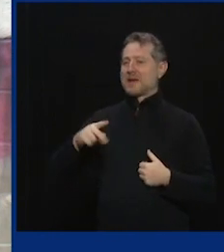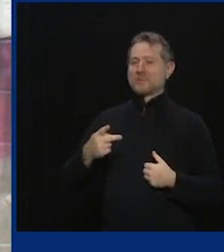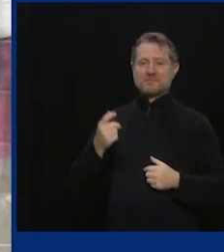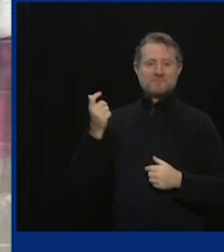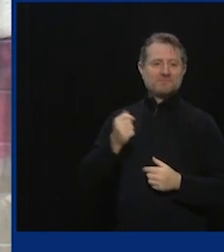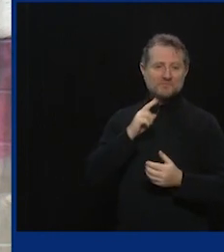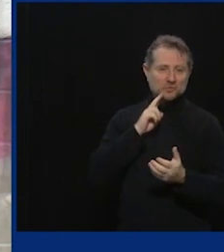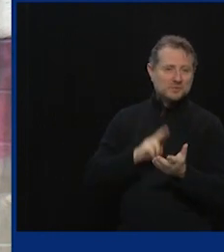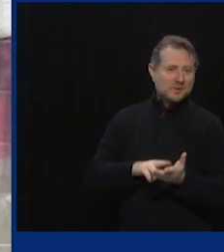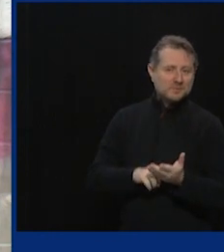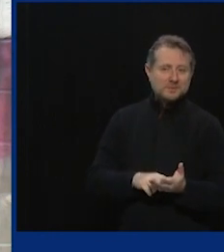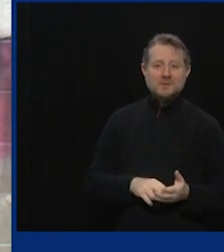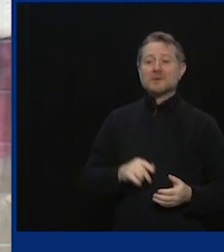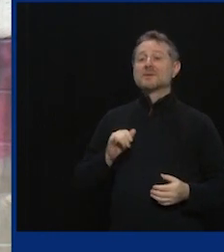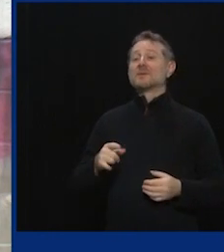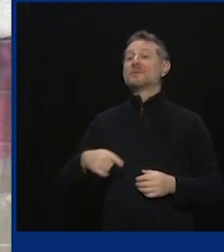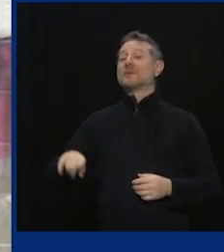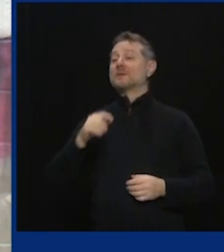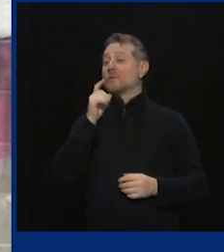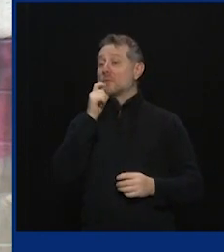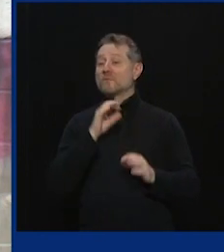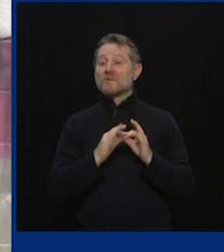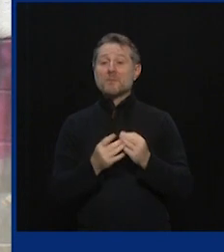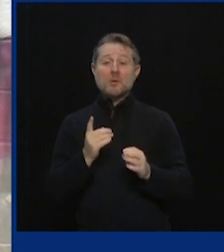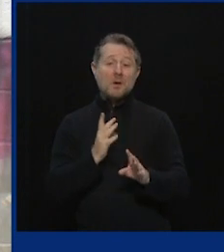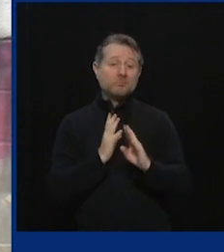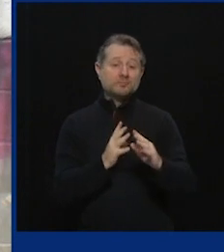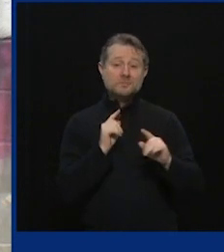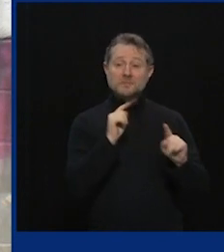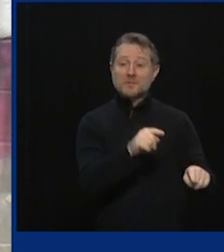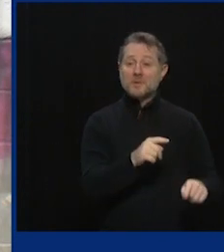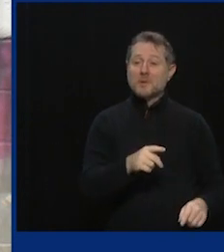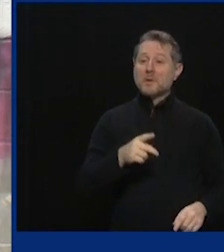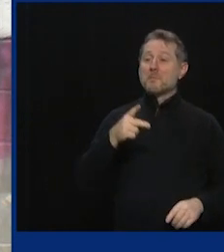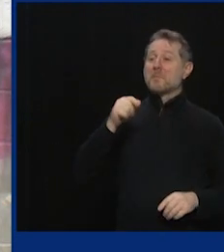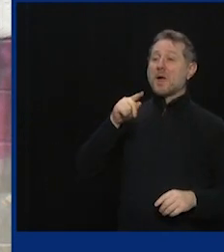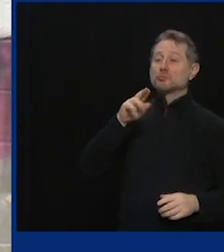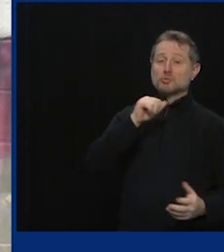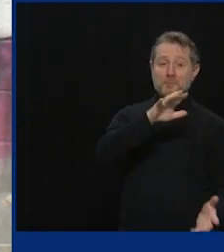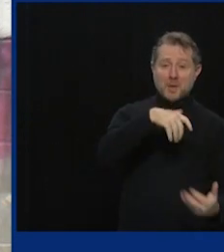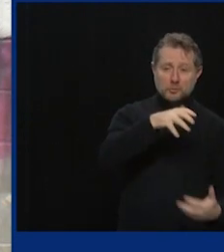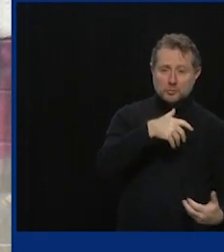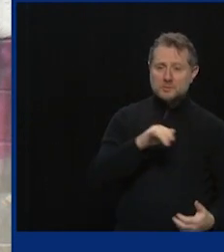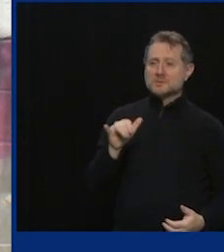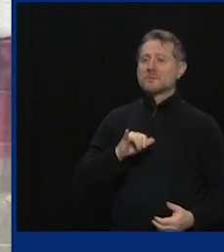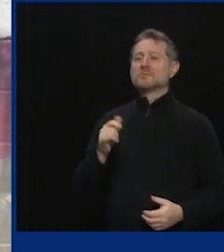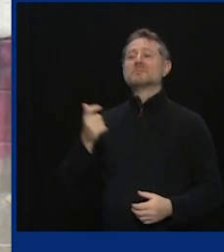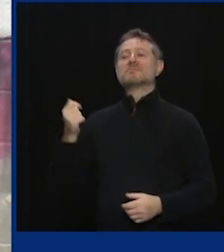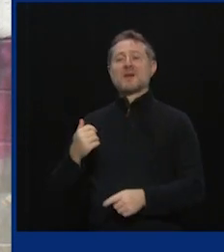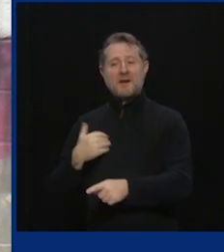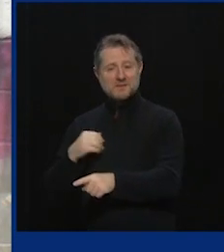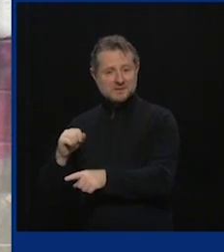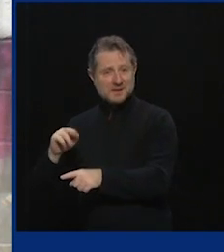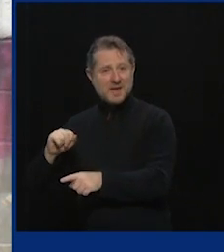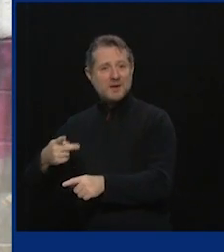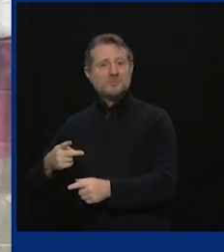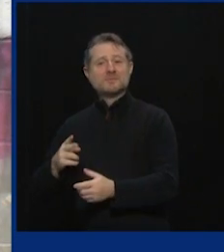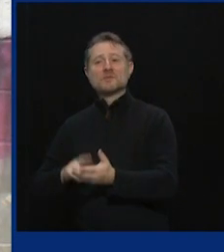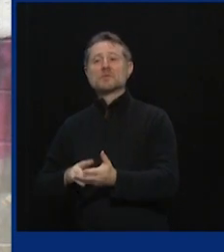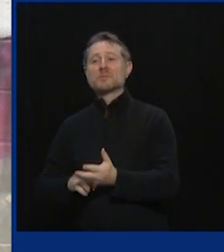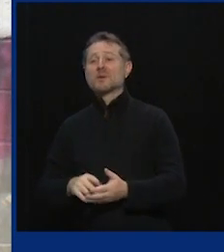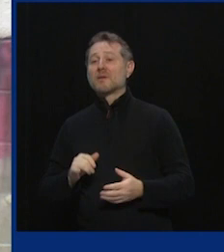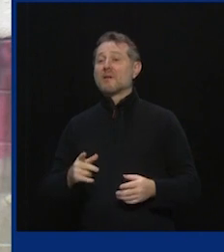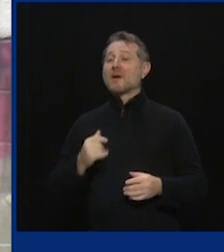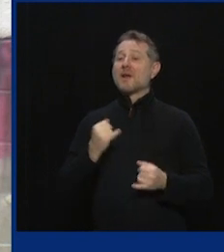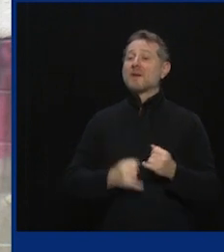we know that many of the families that go to our pantries are also in the SNAP program. Unfortunately, towards the end of the month, a lot of families